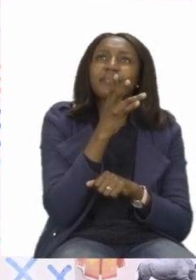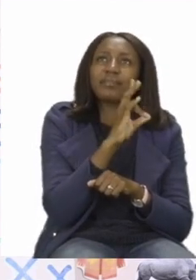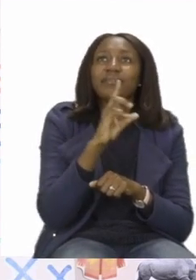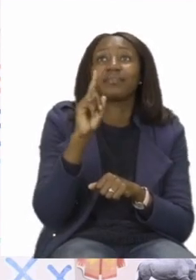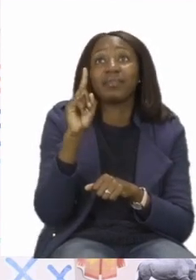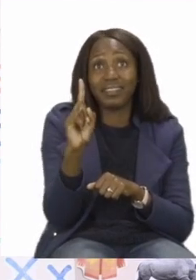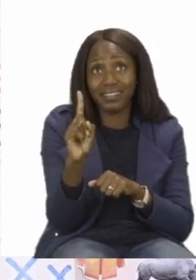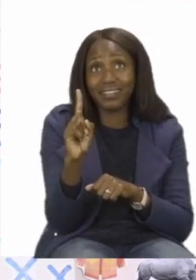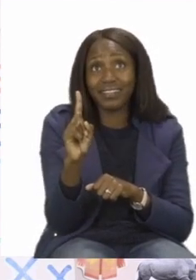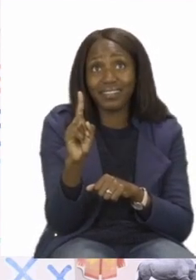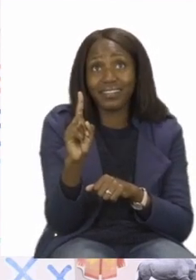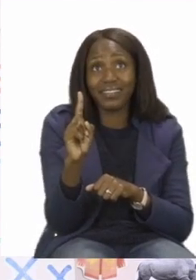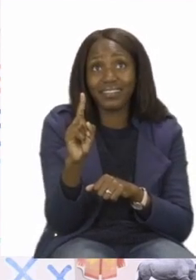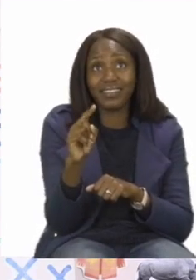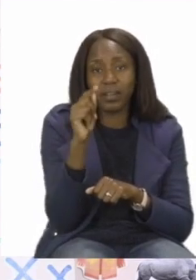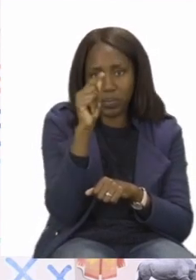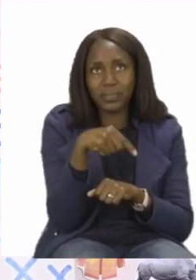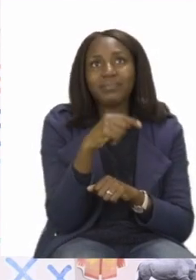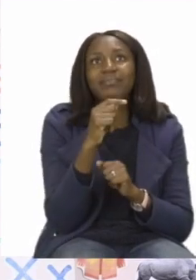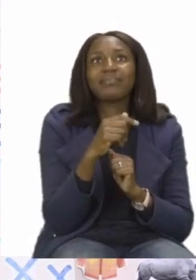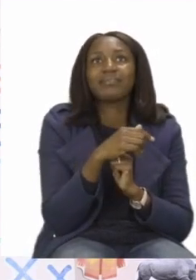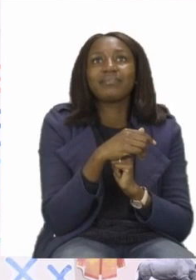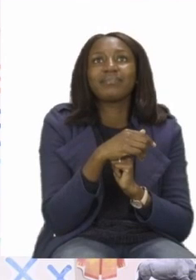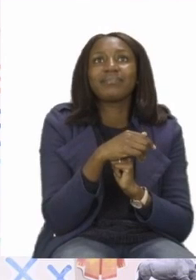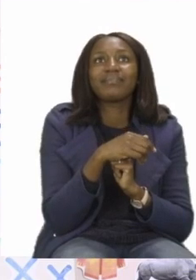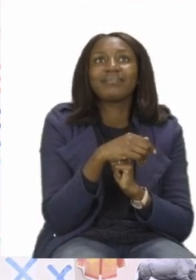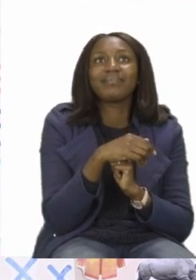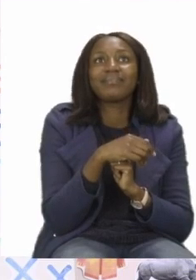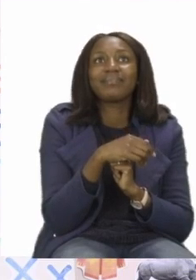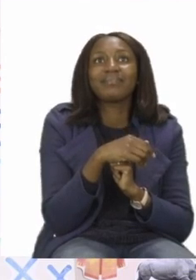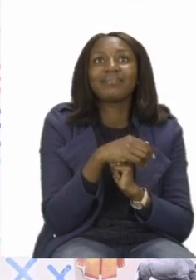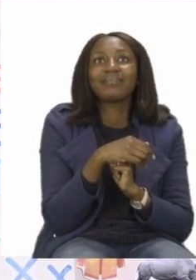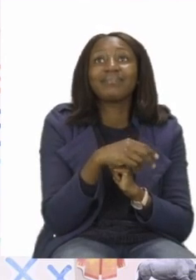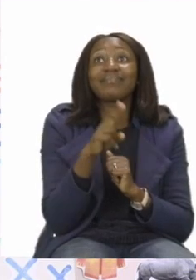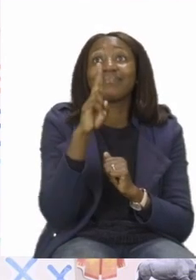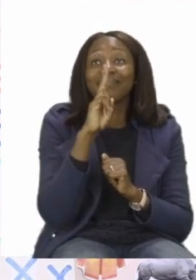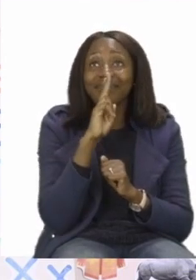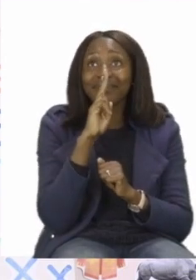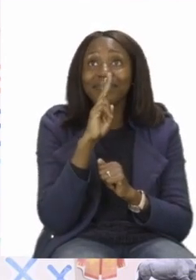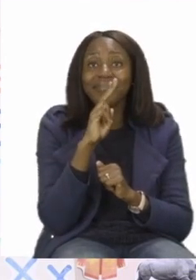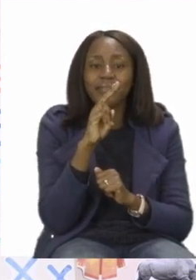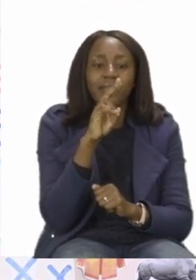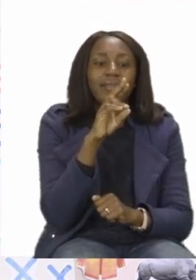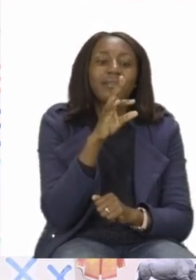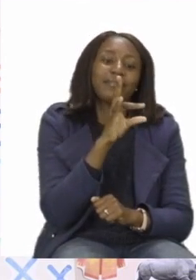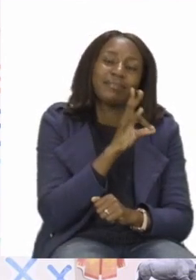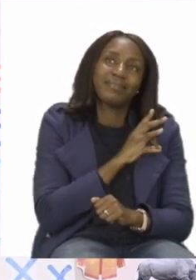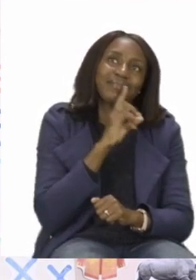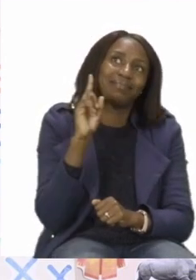71, and we cross out that 1. So our answer is